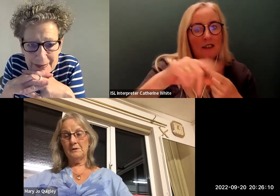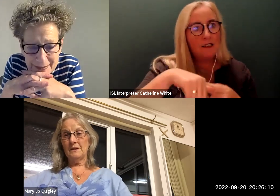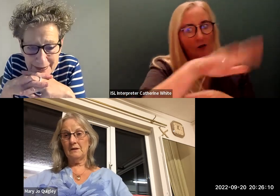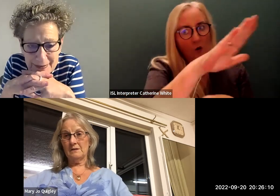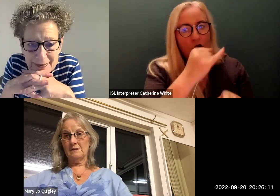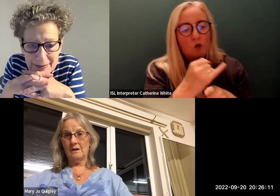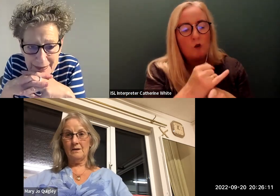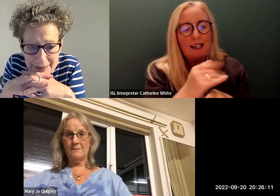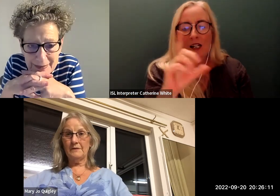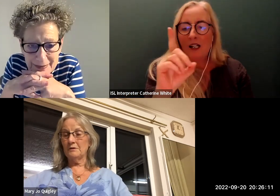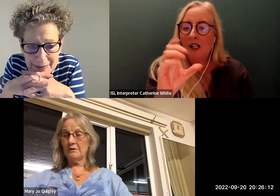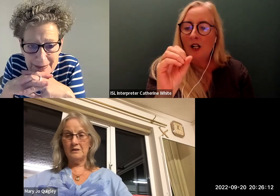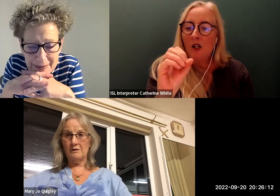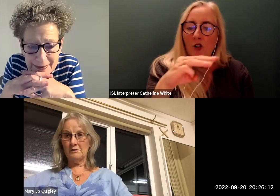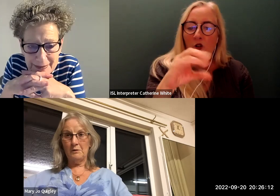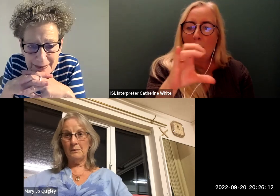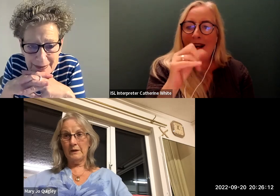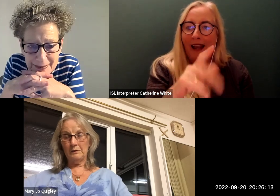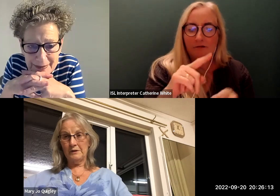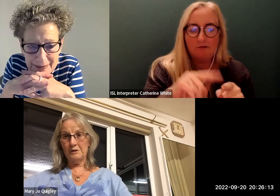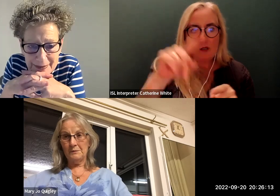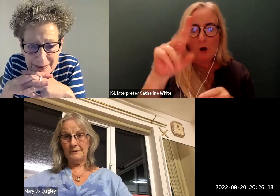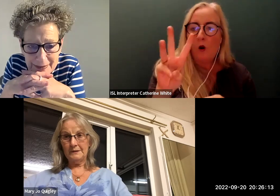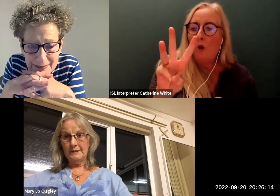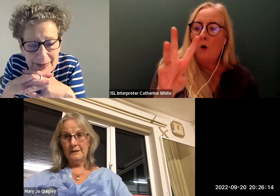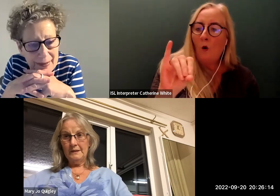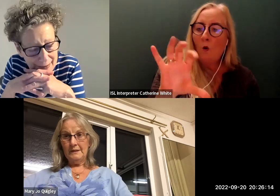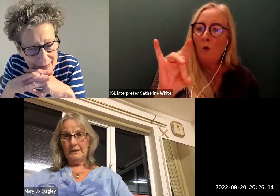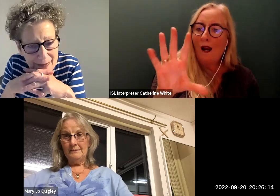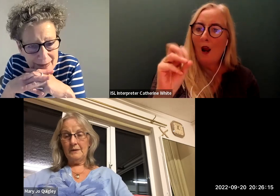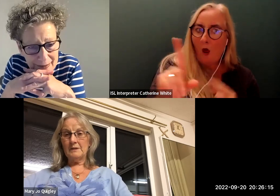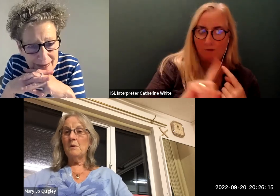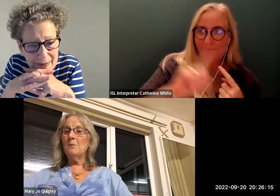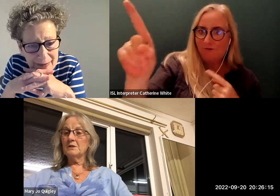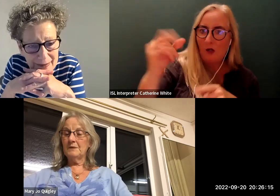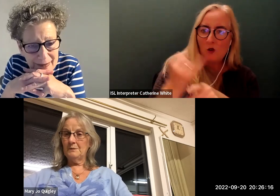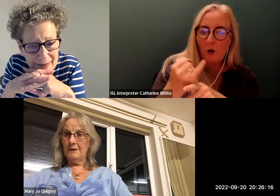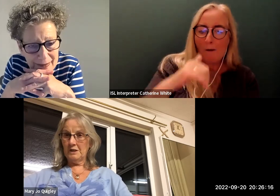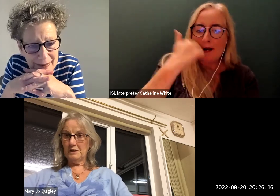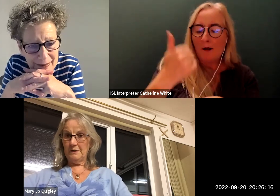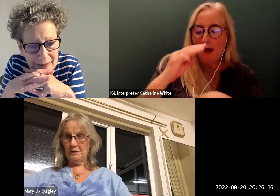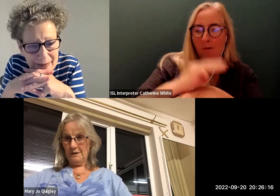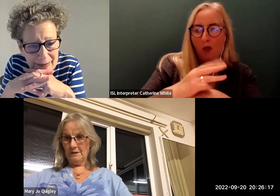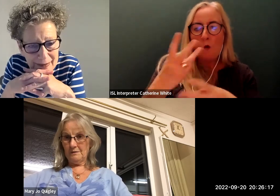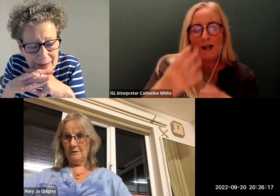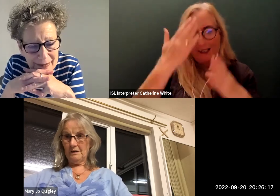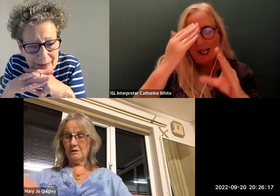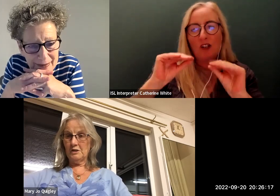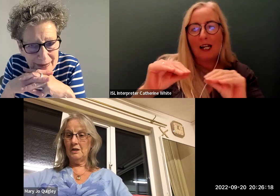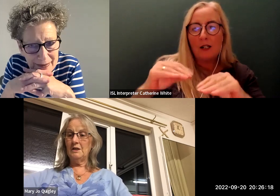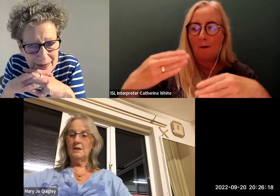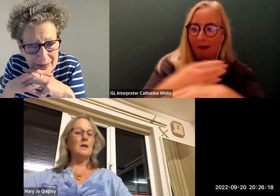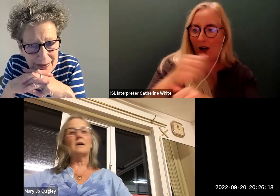to the Dominicans, at the other end of the country, up in Wicklow near Dublin, because mum wanted me to be educated by the Dominicans,